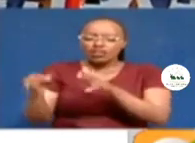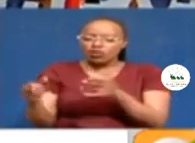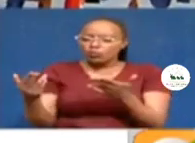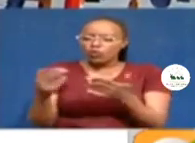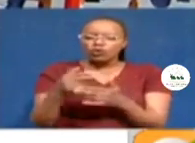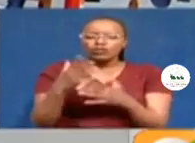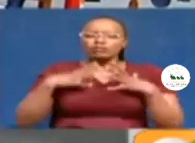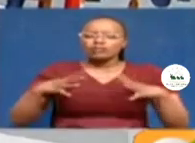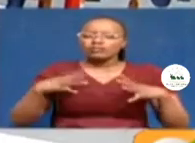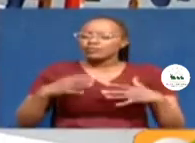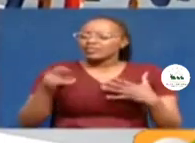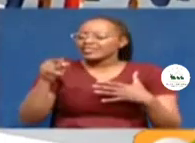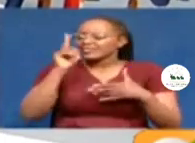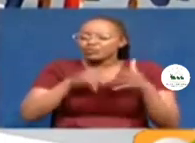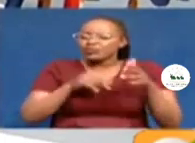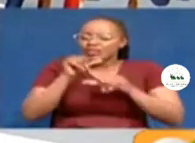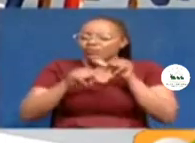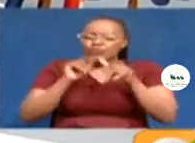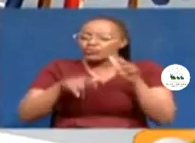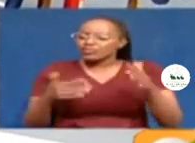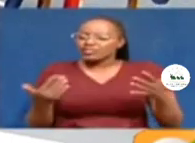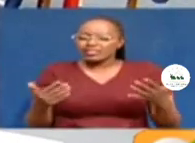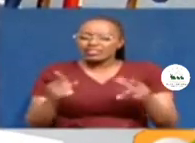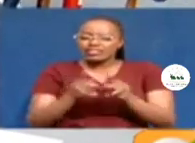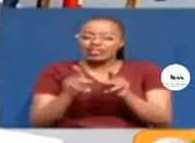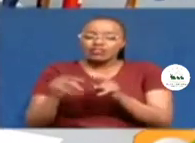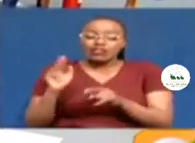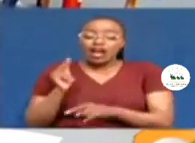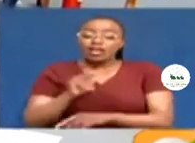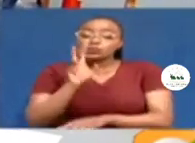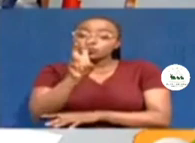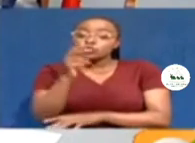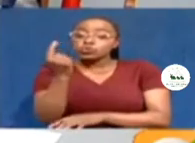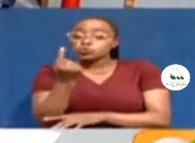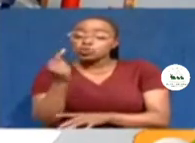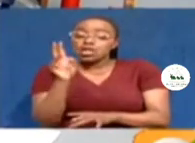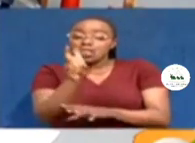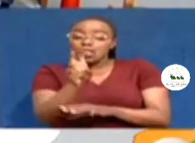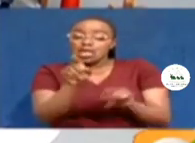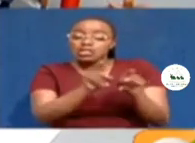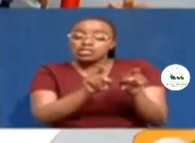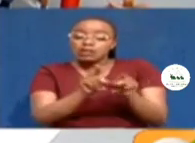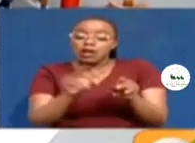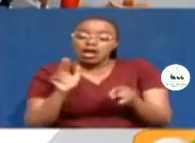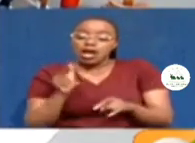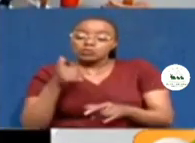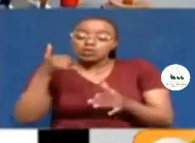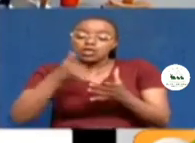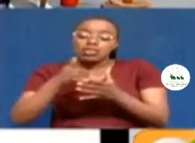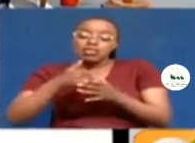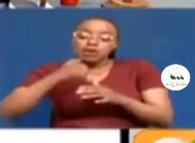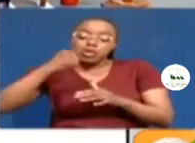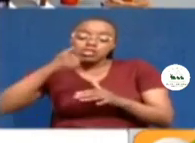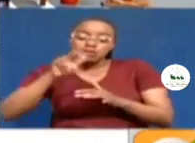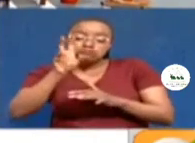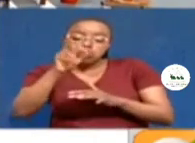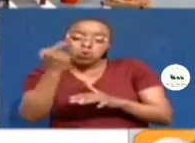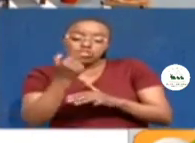suspects. What is that about? And we're here watching like we're on the sidelines of a